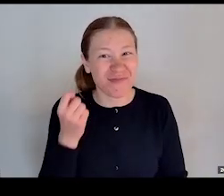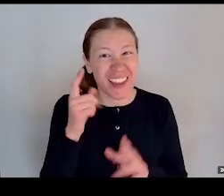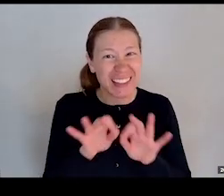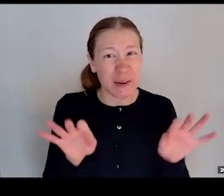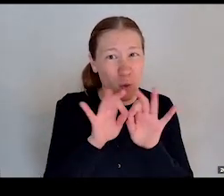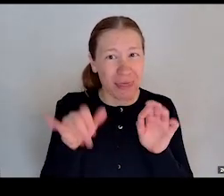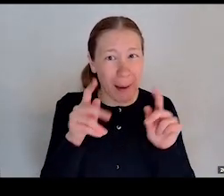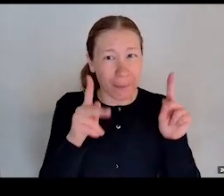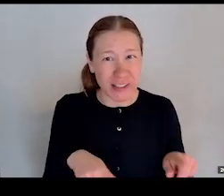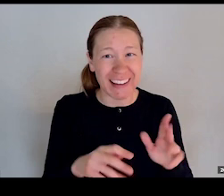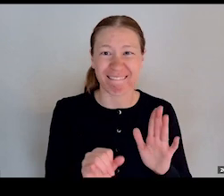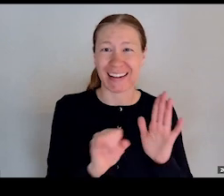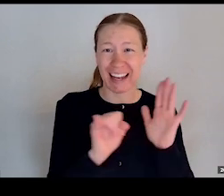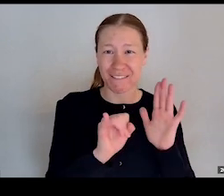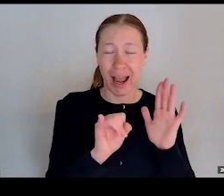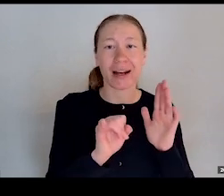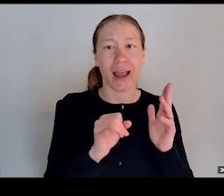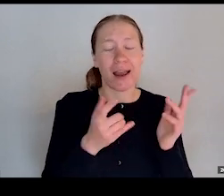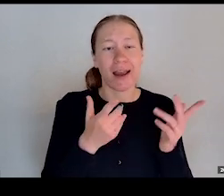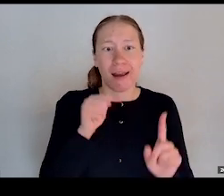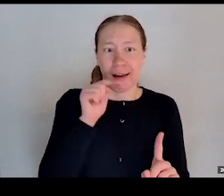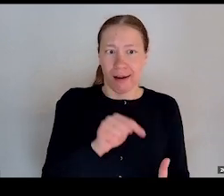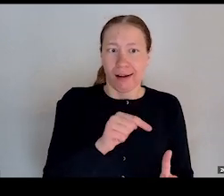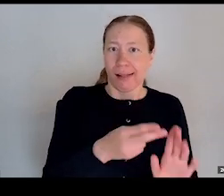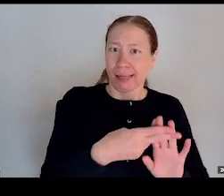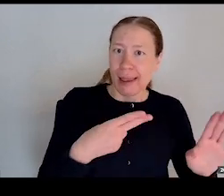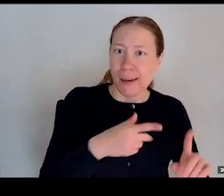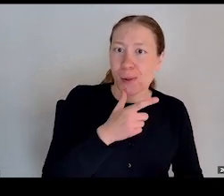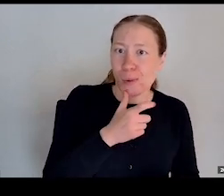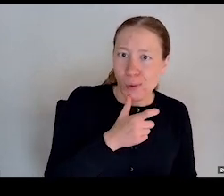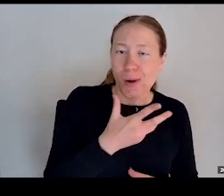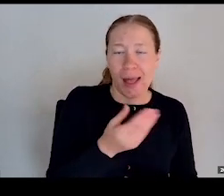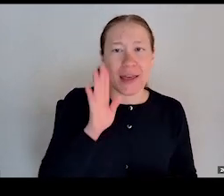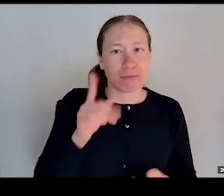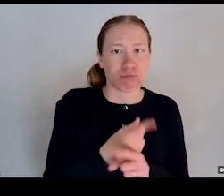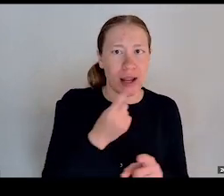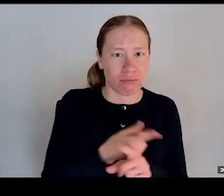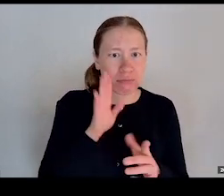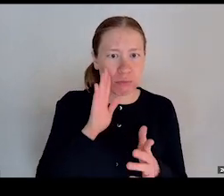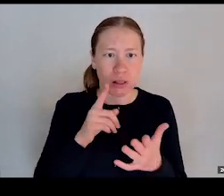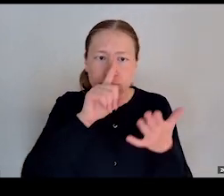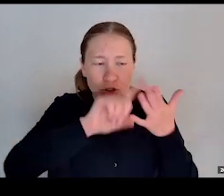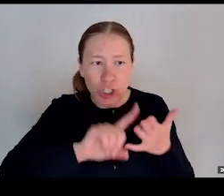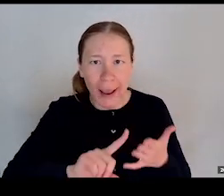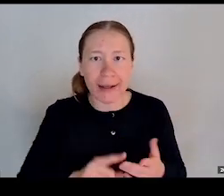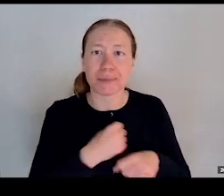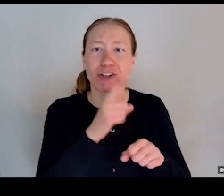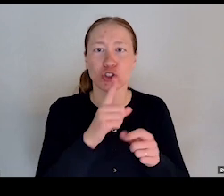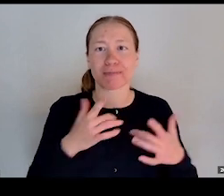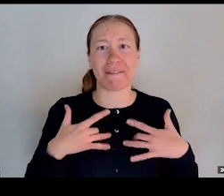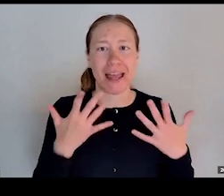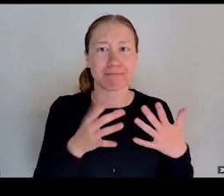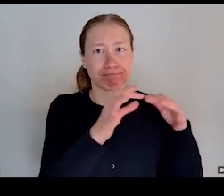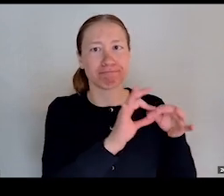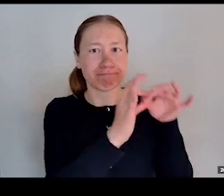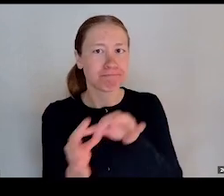is identified and that they are regularly checking and following up on those requests for the success of the event. You can